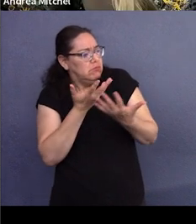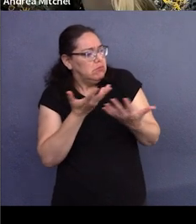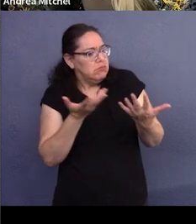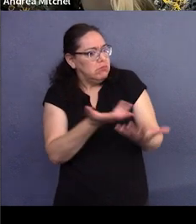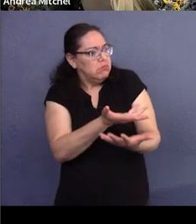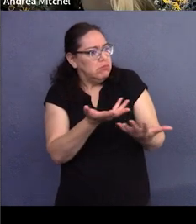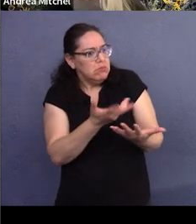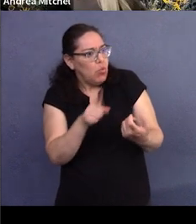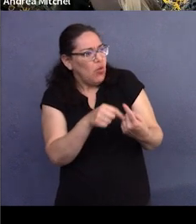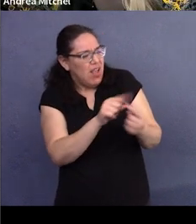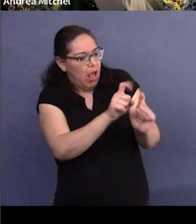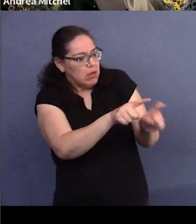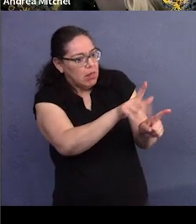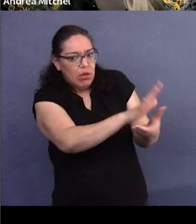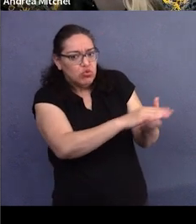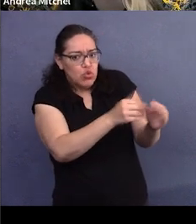gathering of their story.